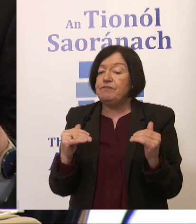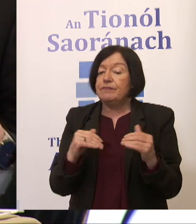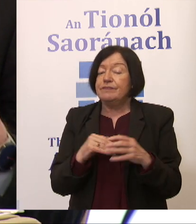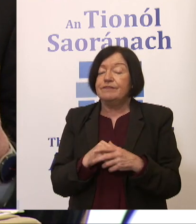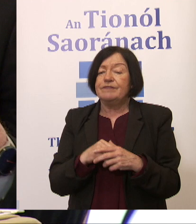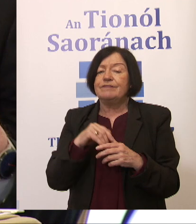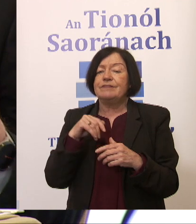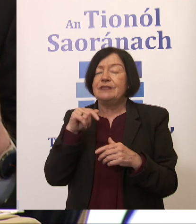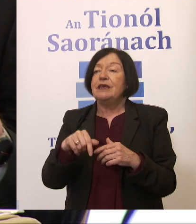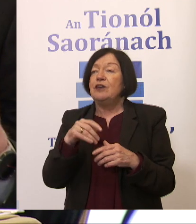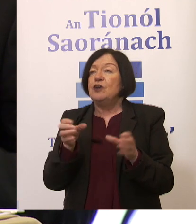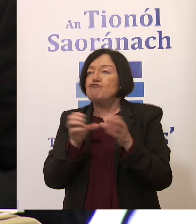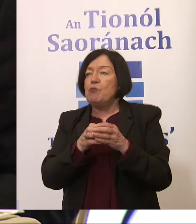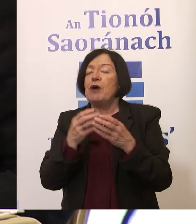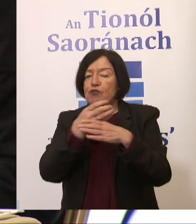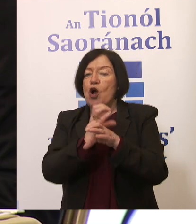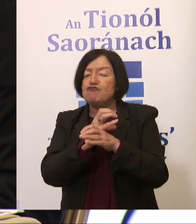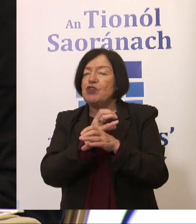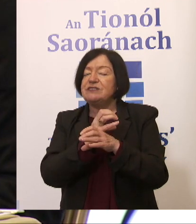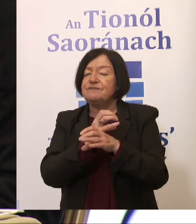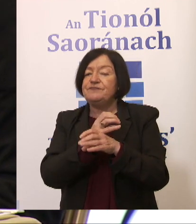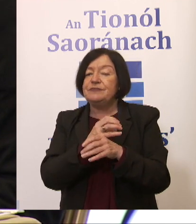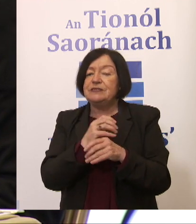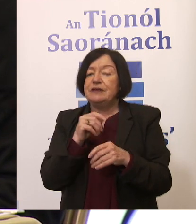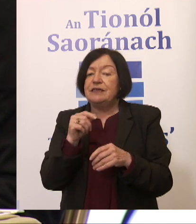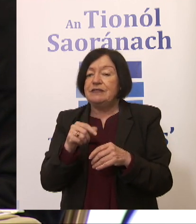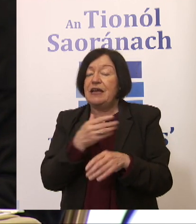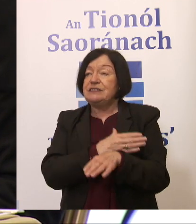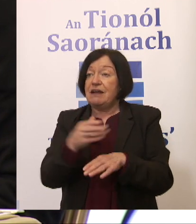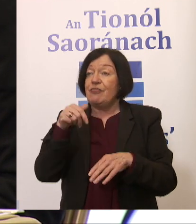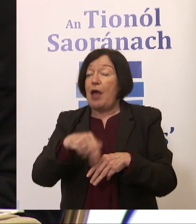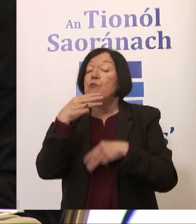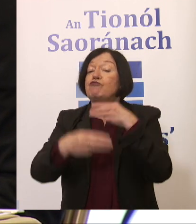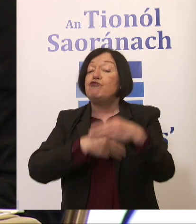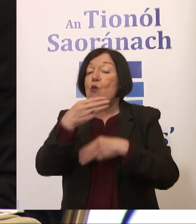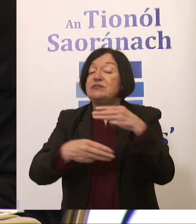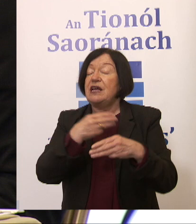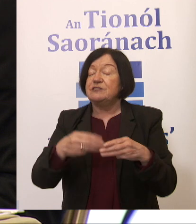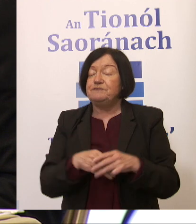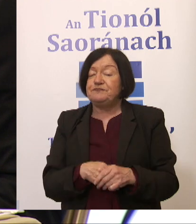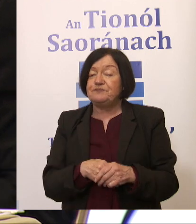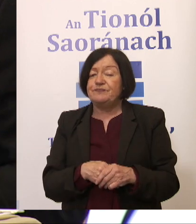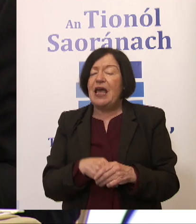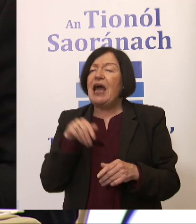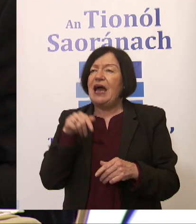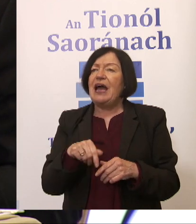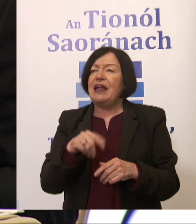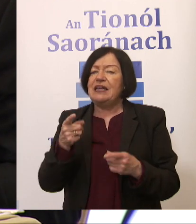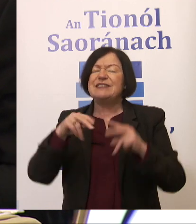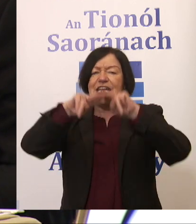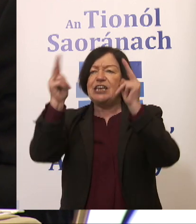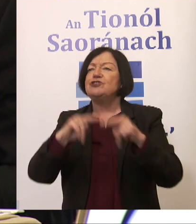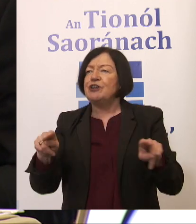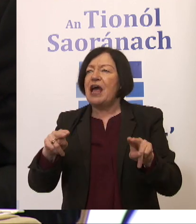So I suppose that's a group of countries that that sort of embarked on that process, and it is a sort of an